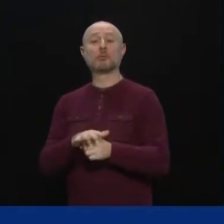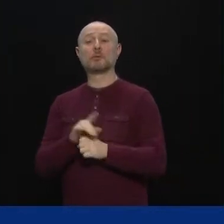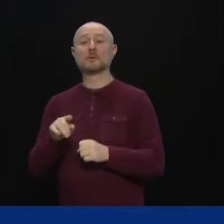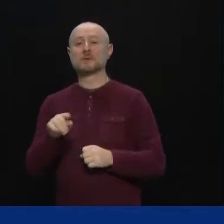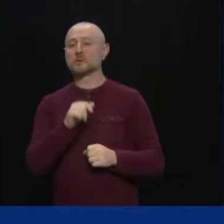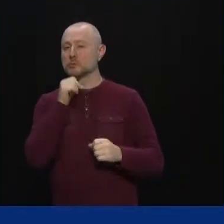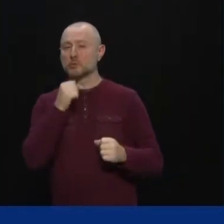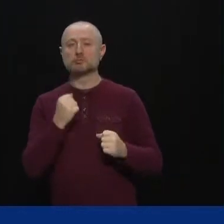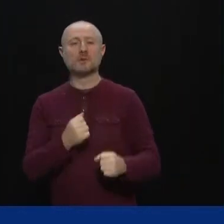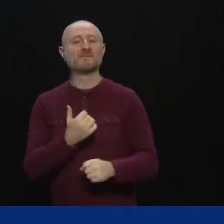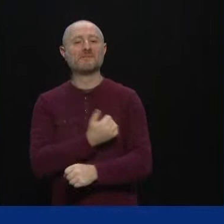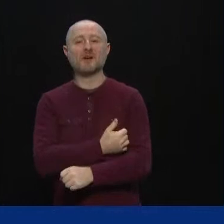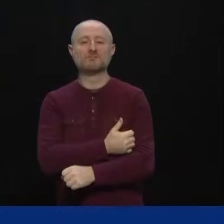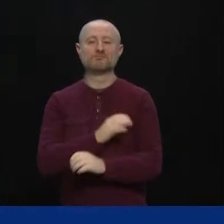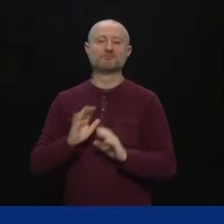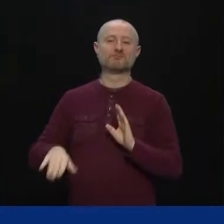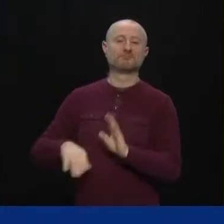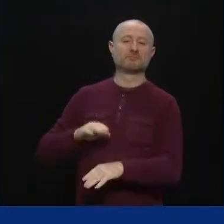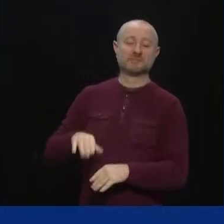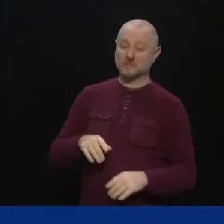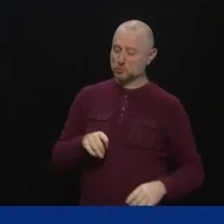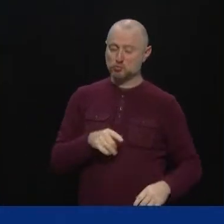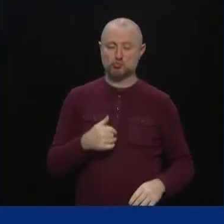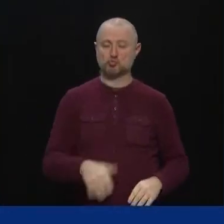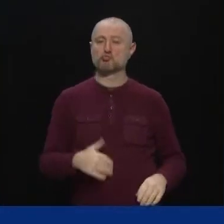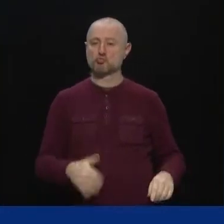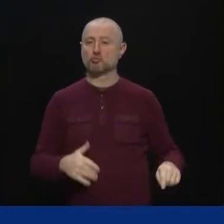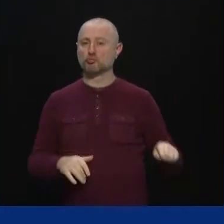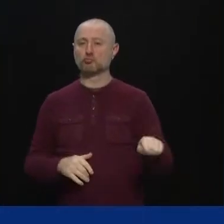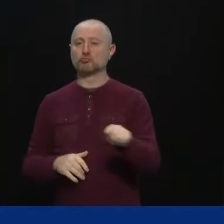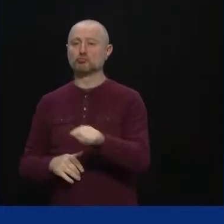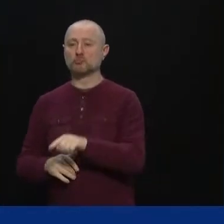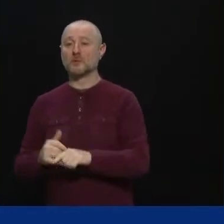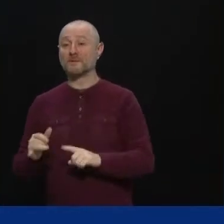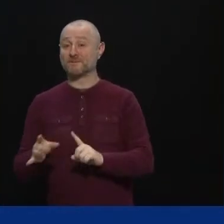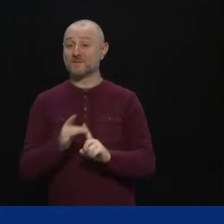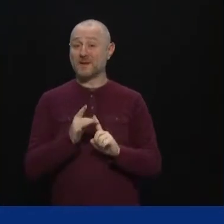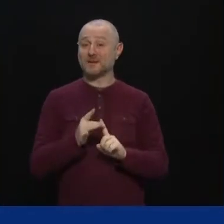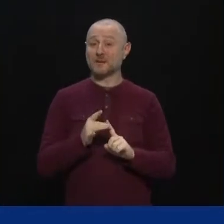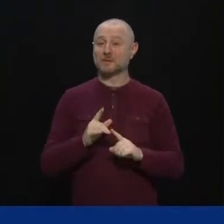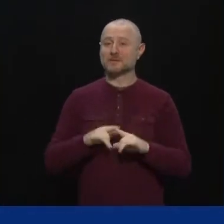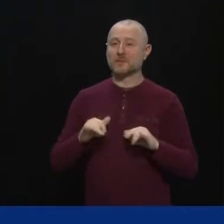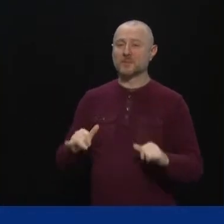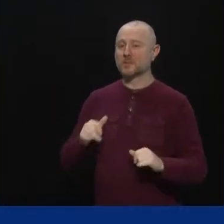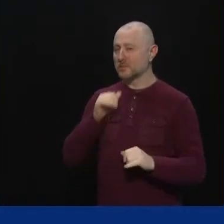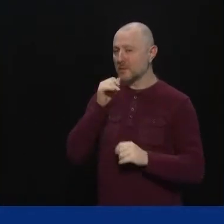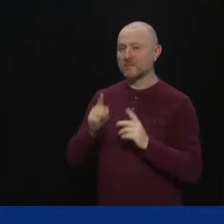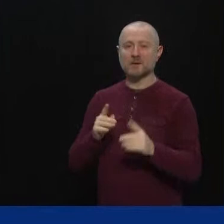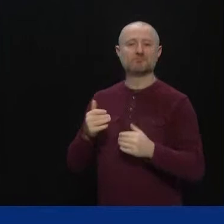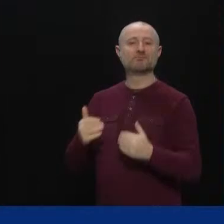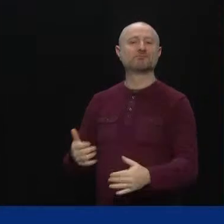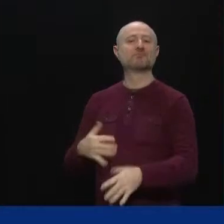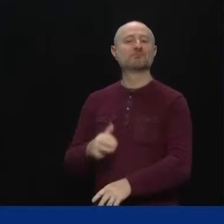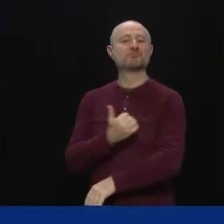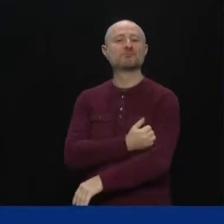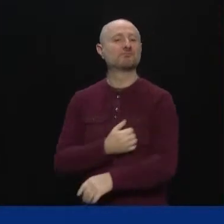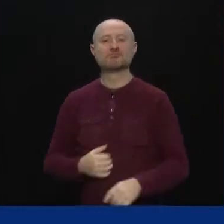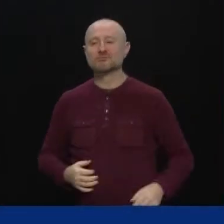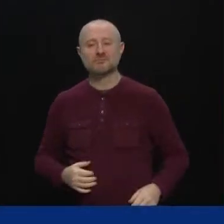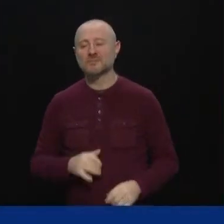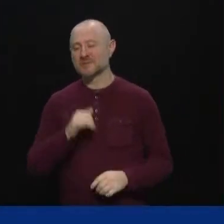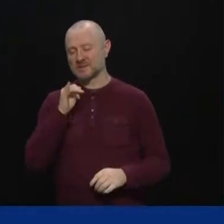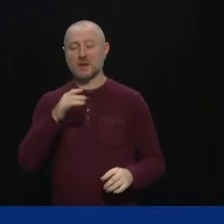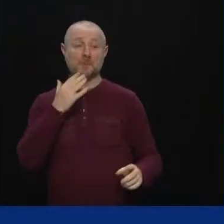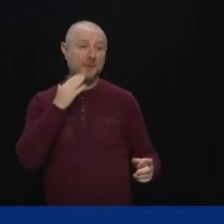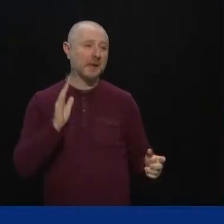rate, that is a bad combination. High infections, lower than should be vaccinations.